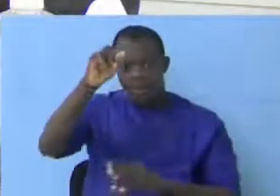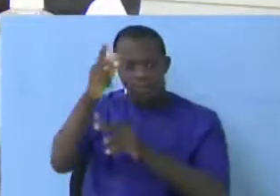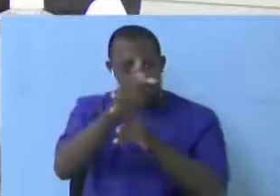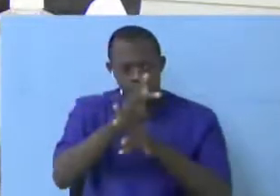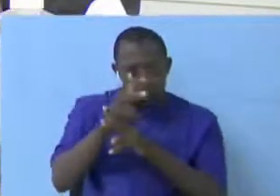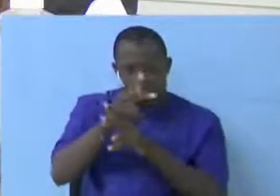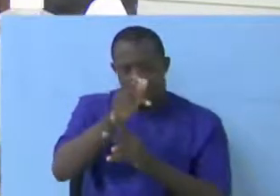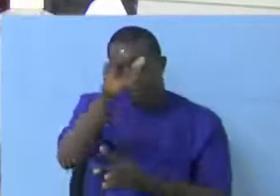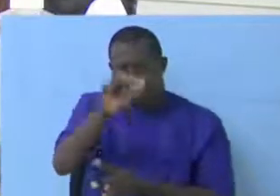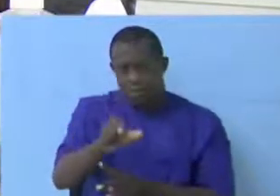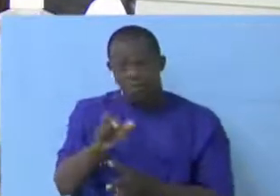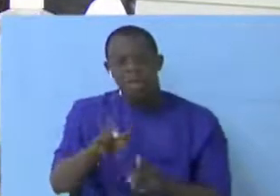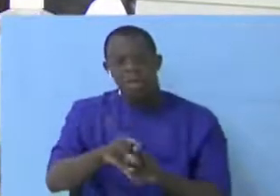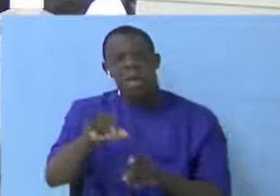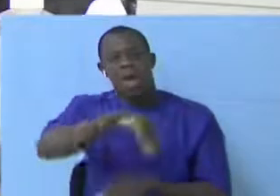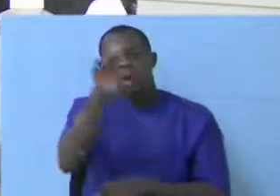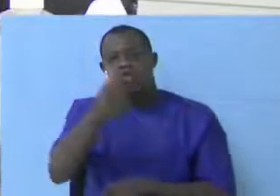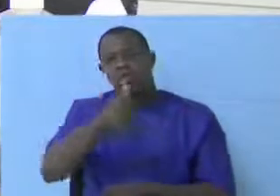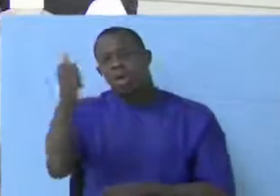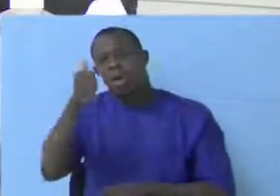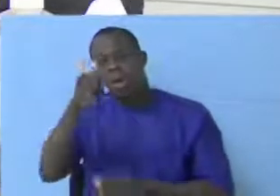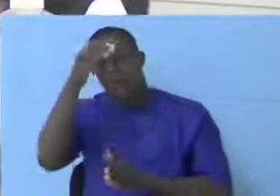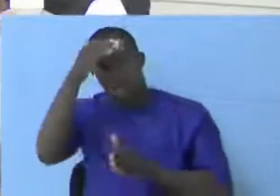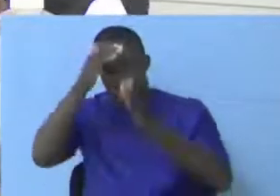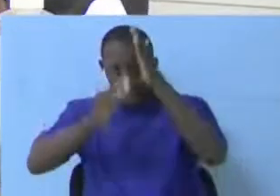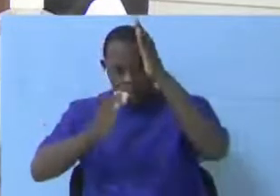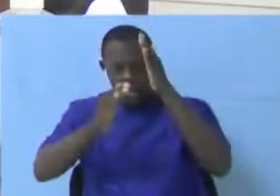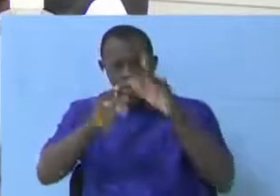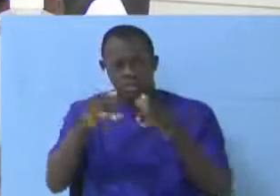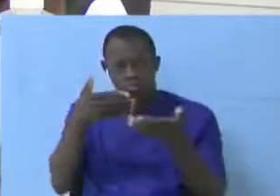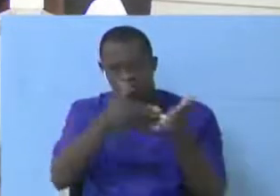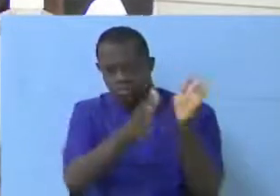and some Navy officers. I'm speculating